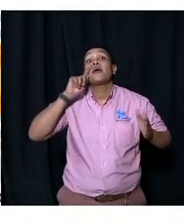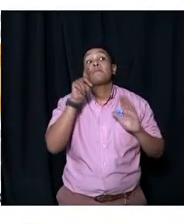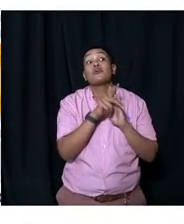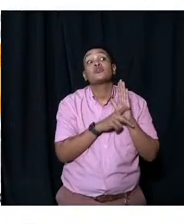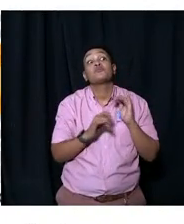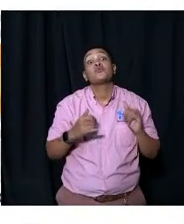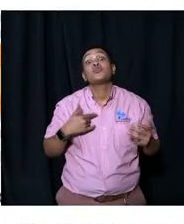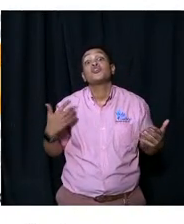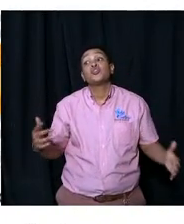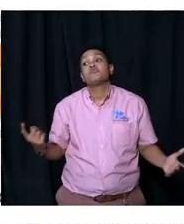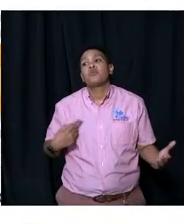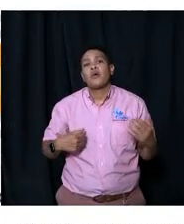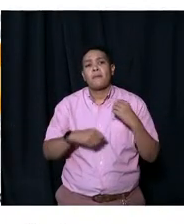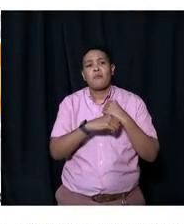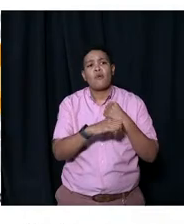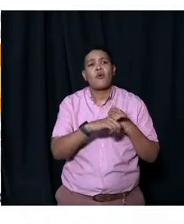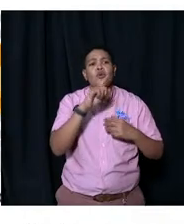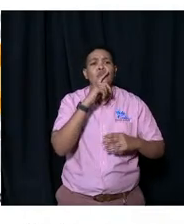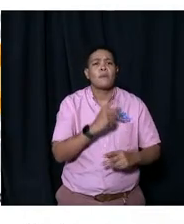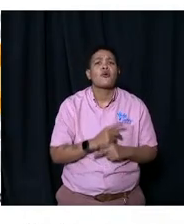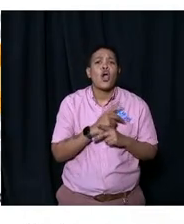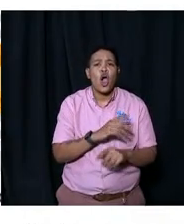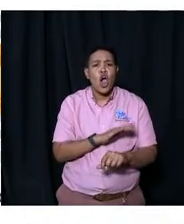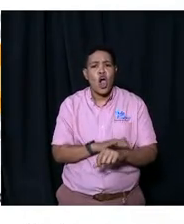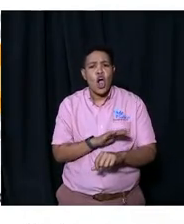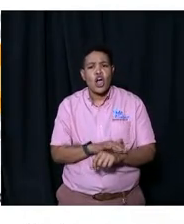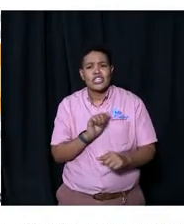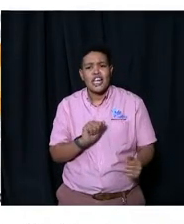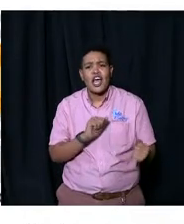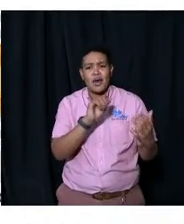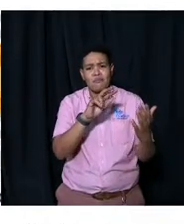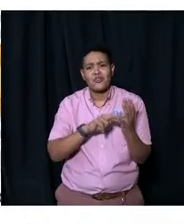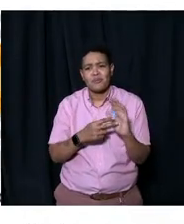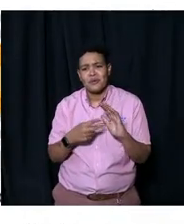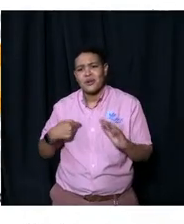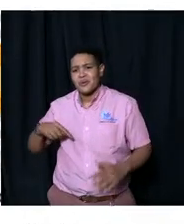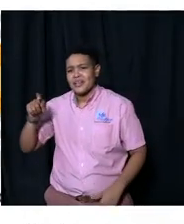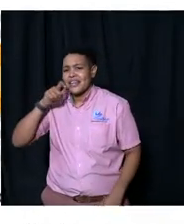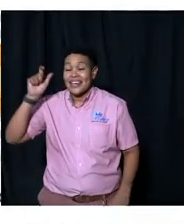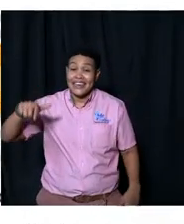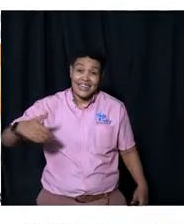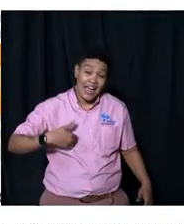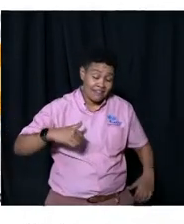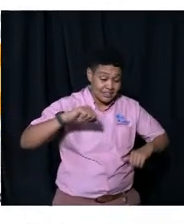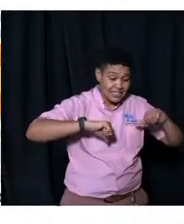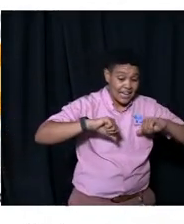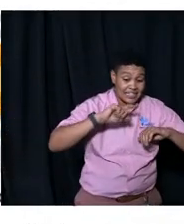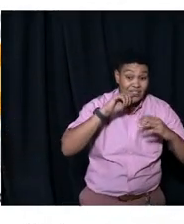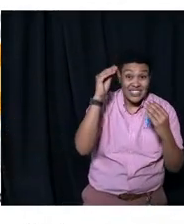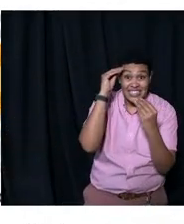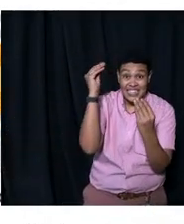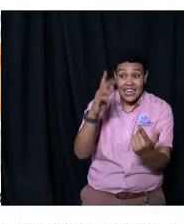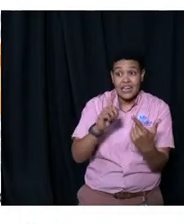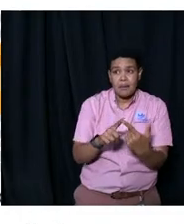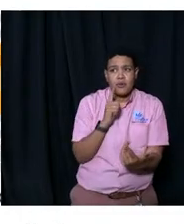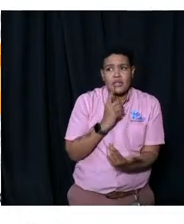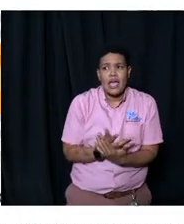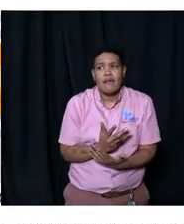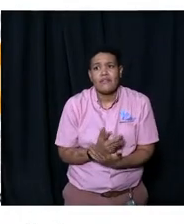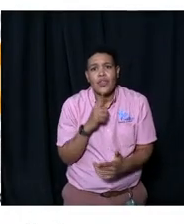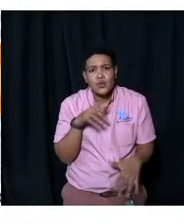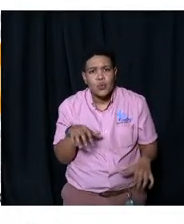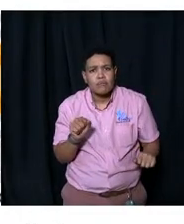we are promoting, the precautionary approach, meaning that you don't need to have scientific data and evidence to act,